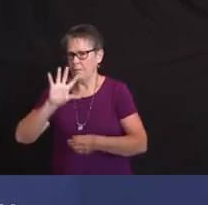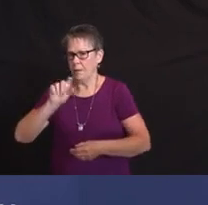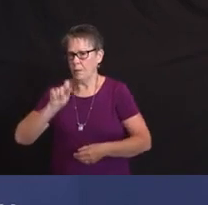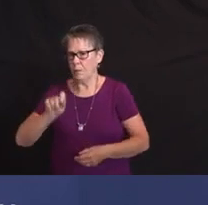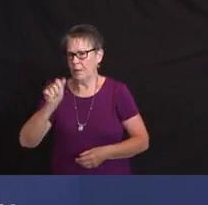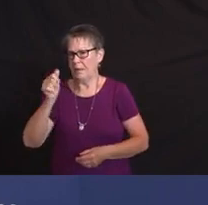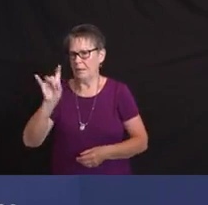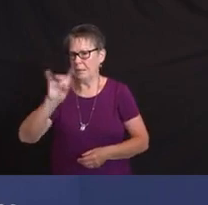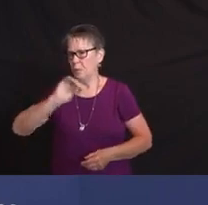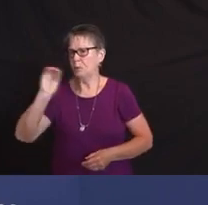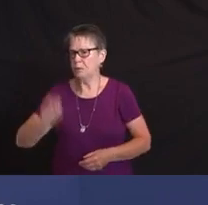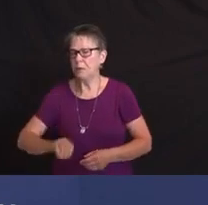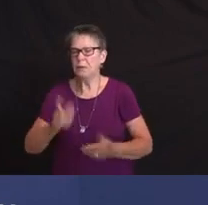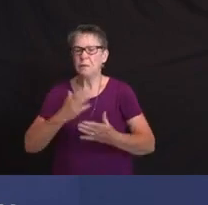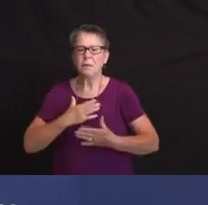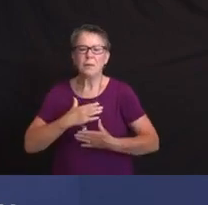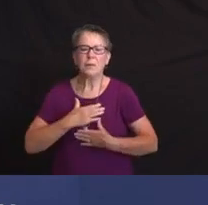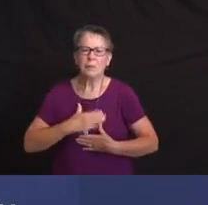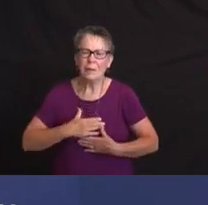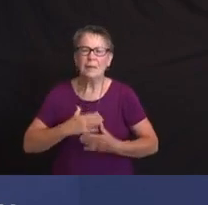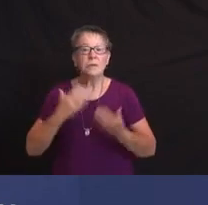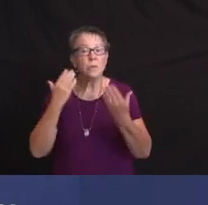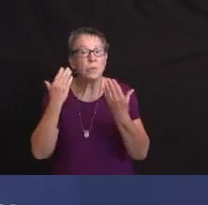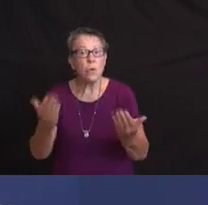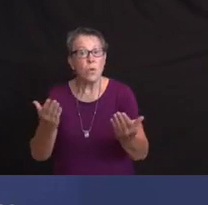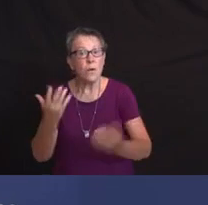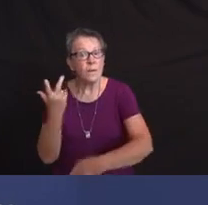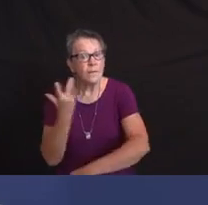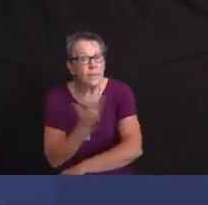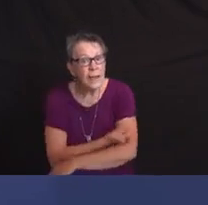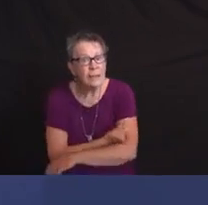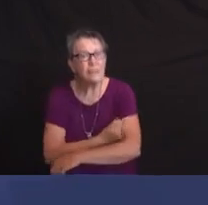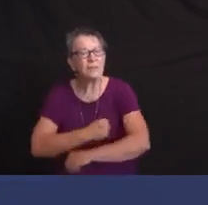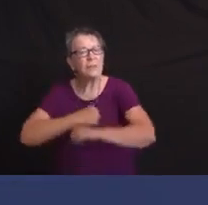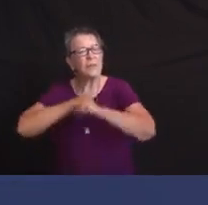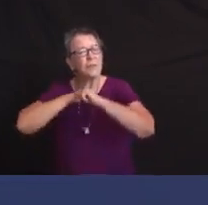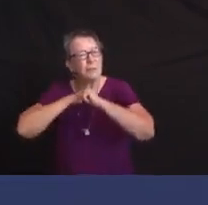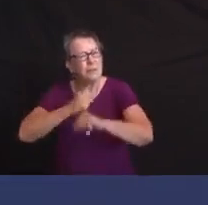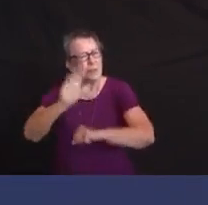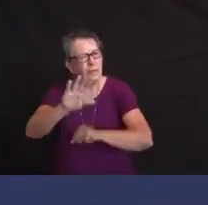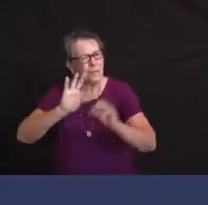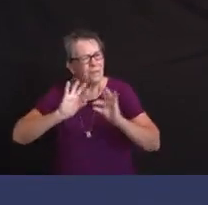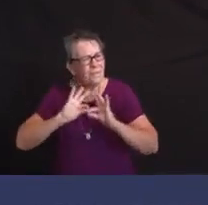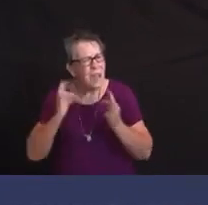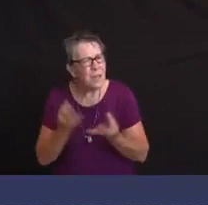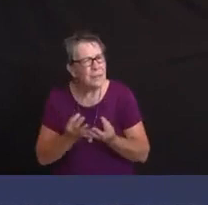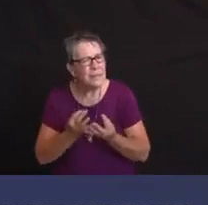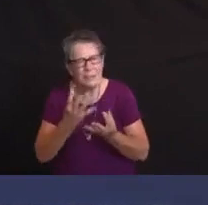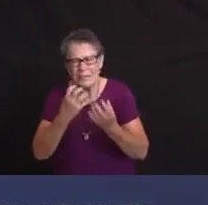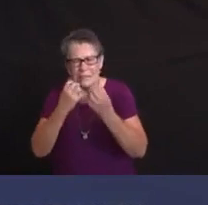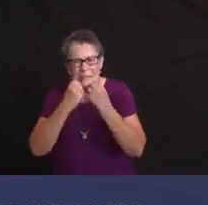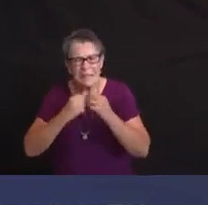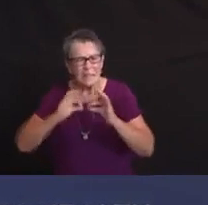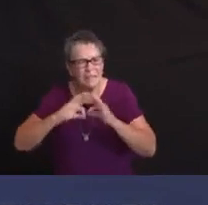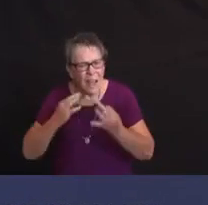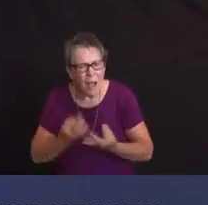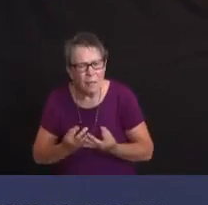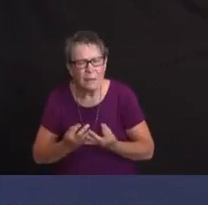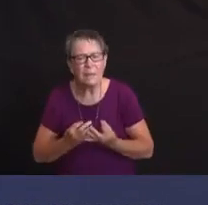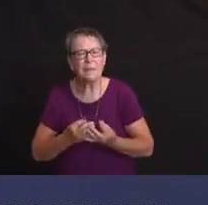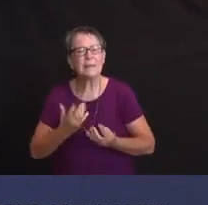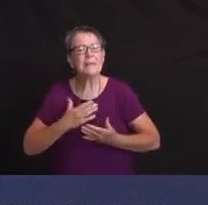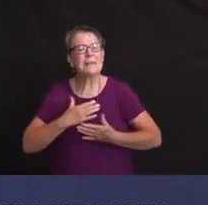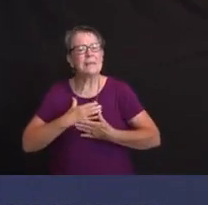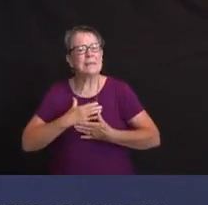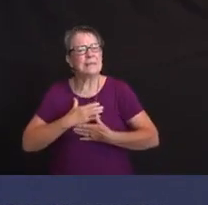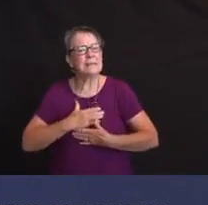most importantly, our children, and enjoy a safe and healthy summer. Thank you. Judy, thank you. A couple of things, and tell me if you, I